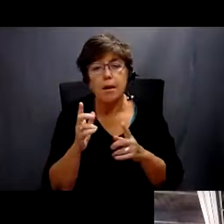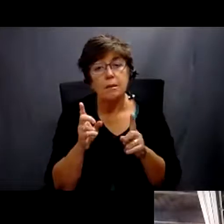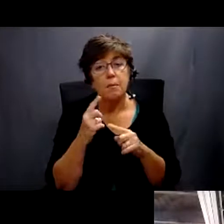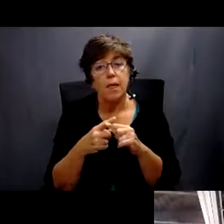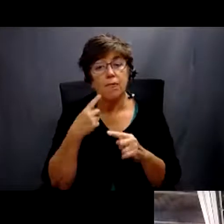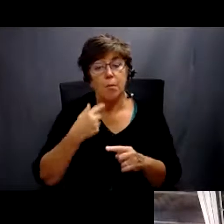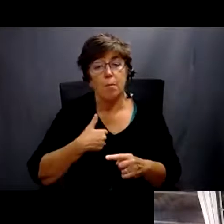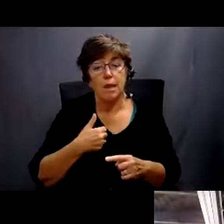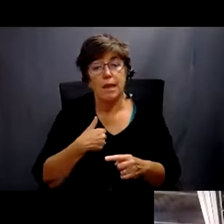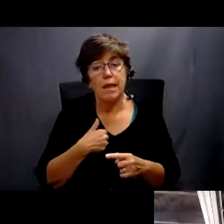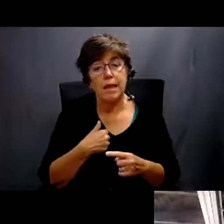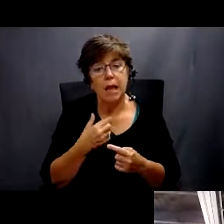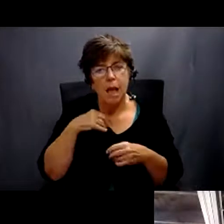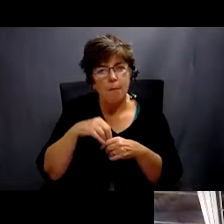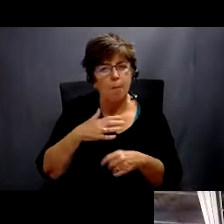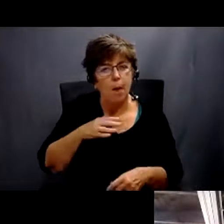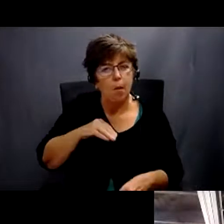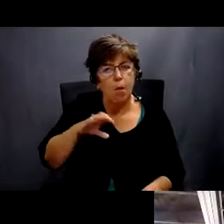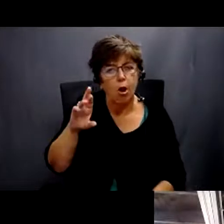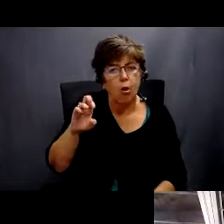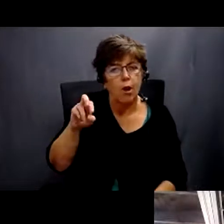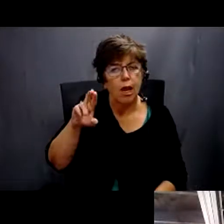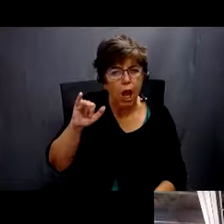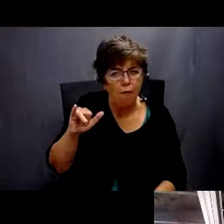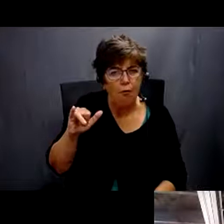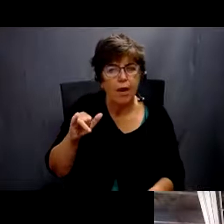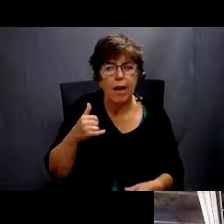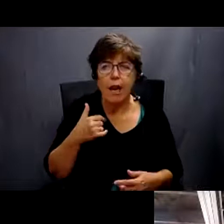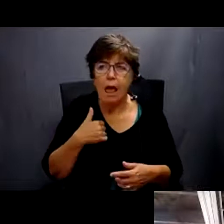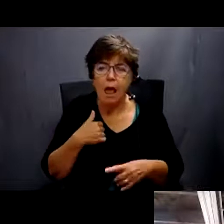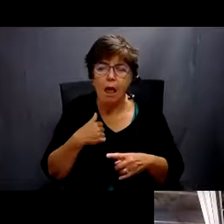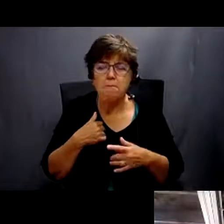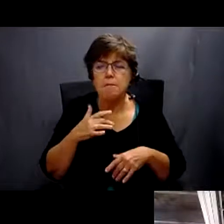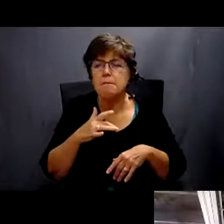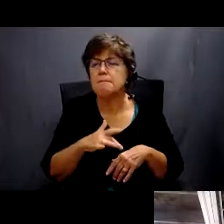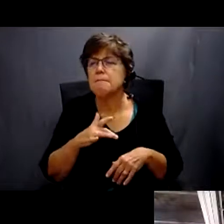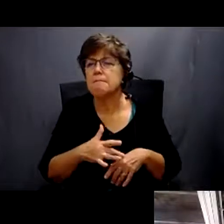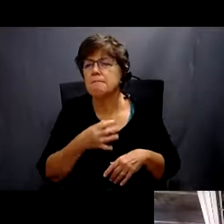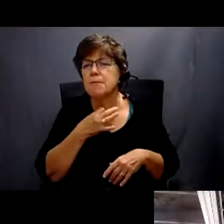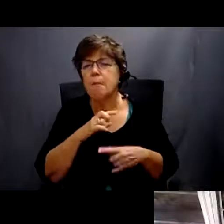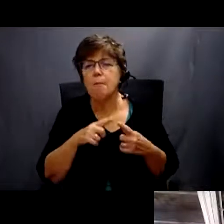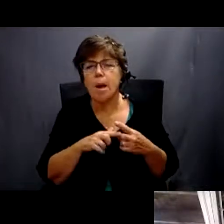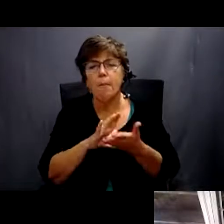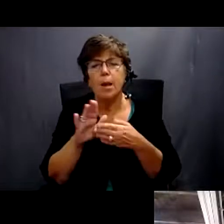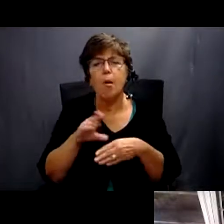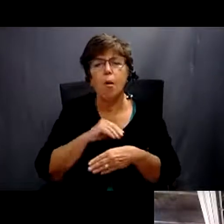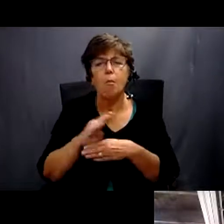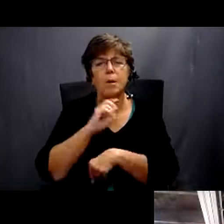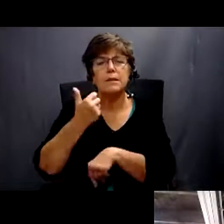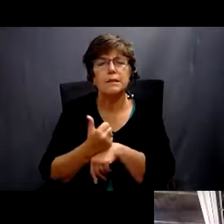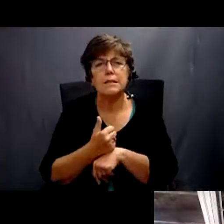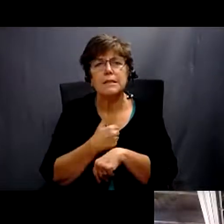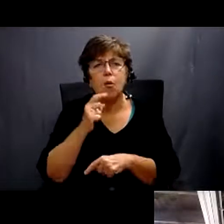this idea of entrepreneurship for the last year and like attending some seminars and like listening to people and just really trying to take in